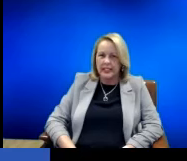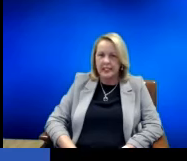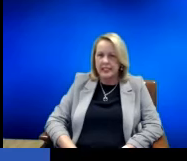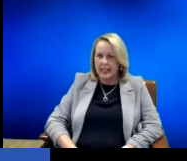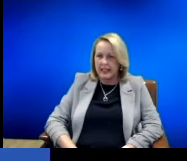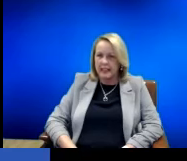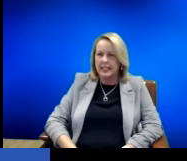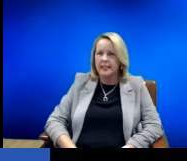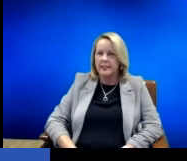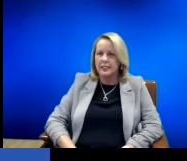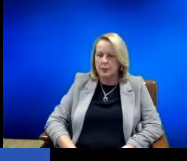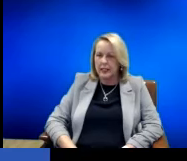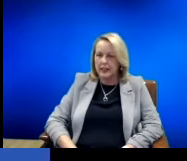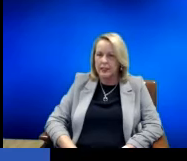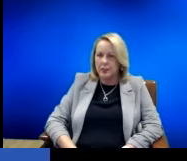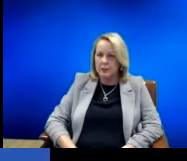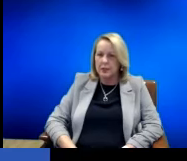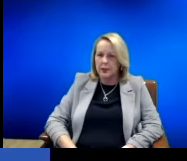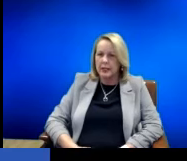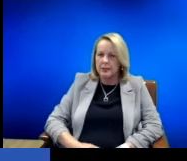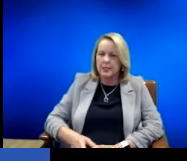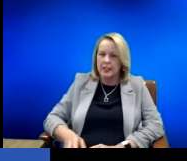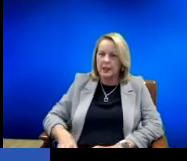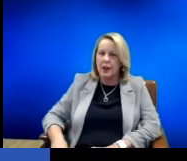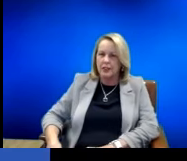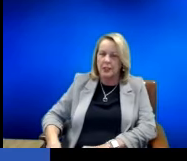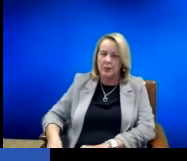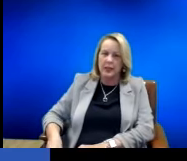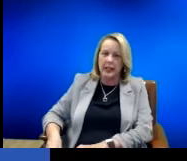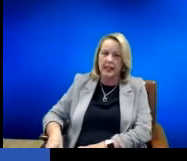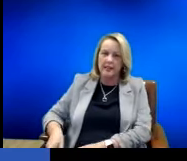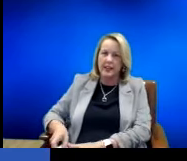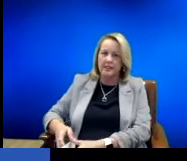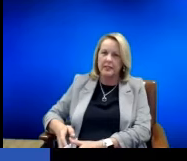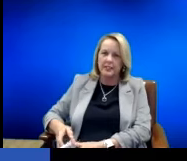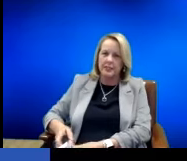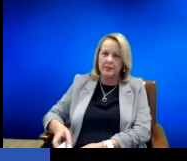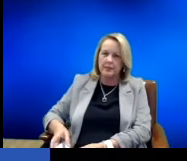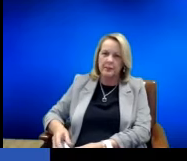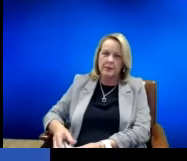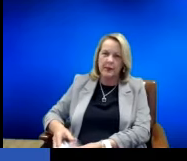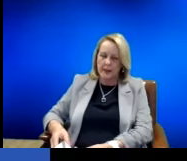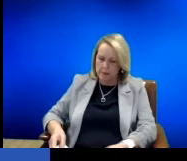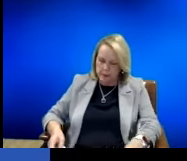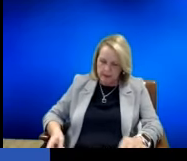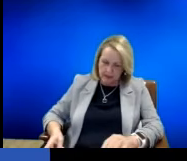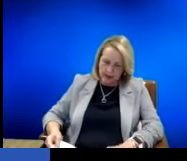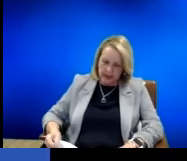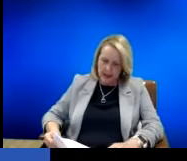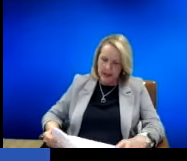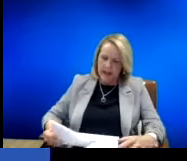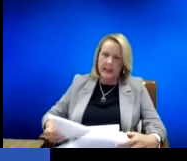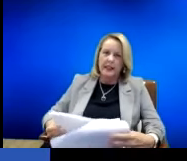the Texas College Savings Plan. Those are programs that are also run out of our division.